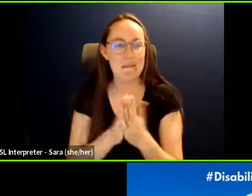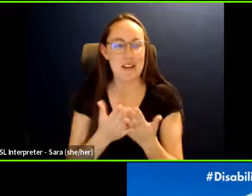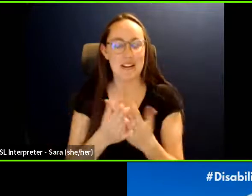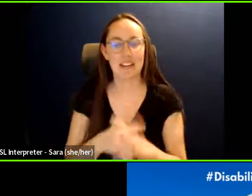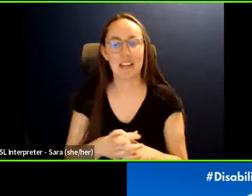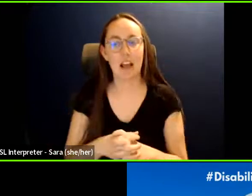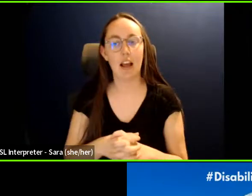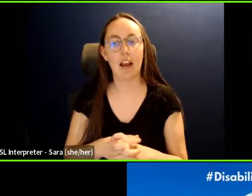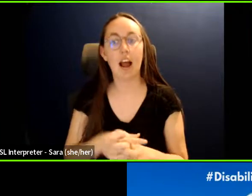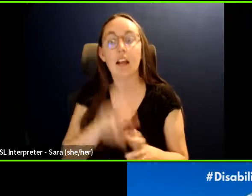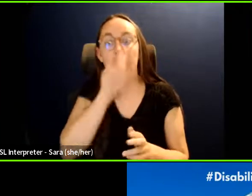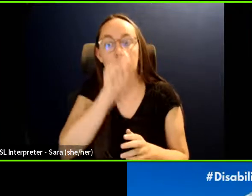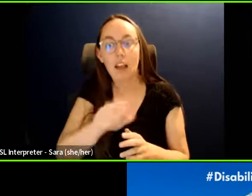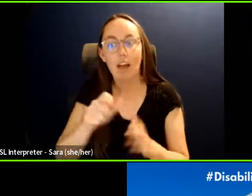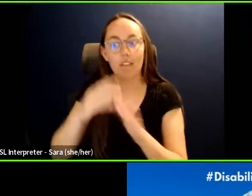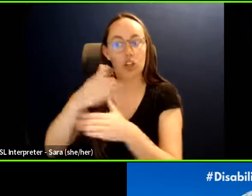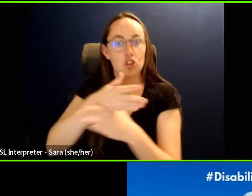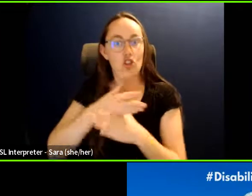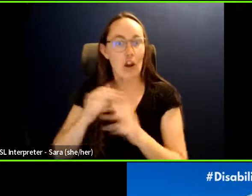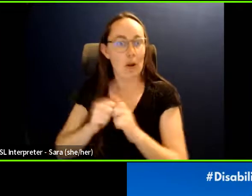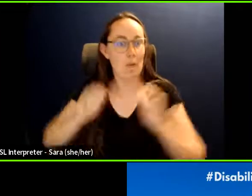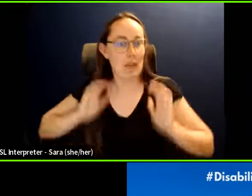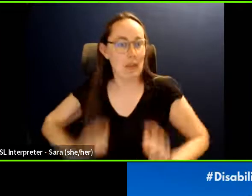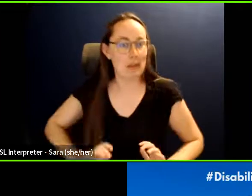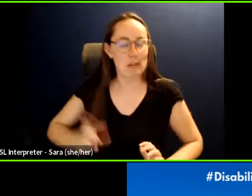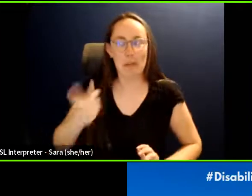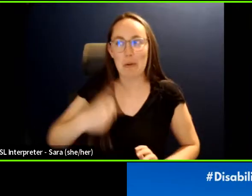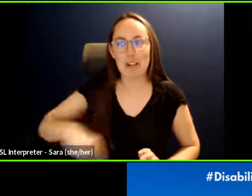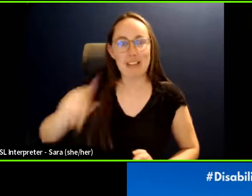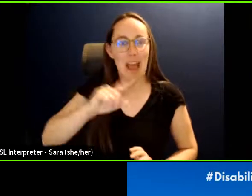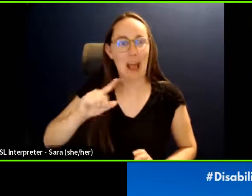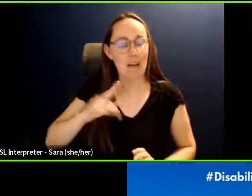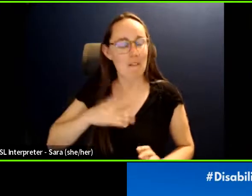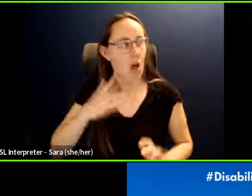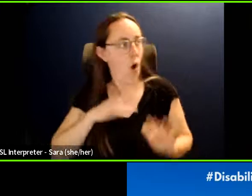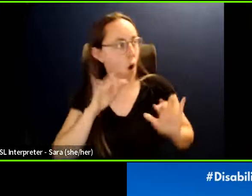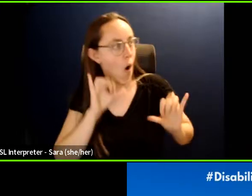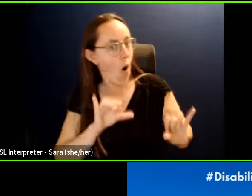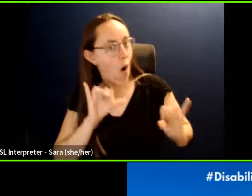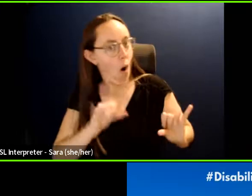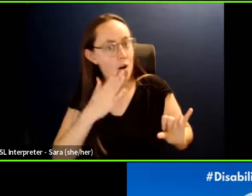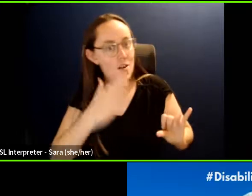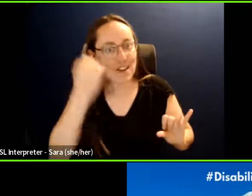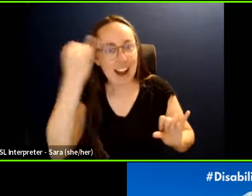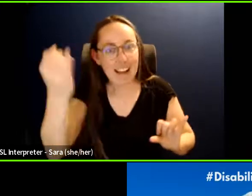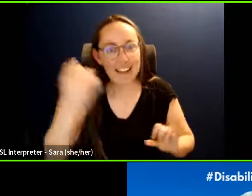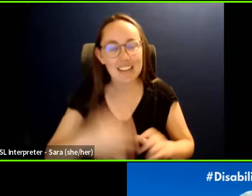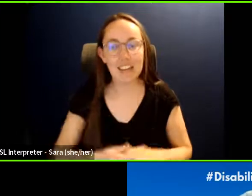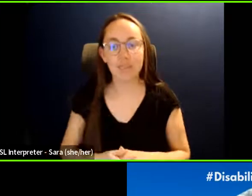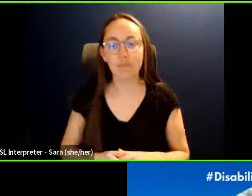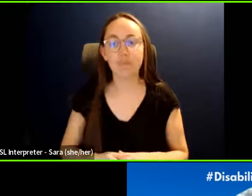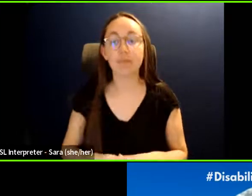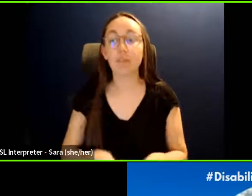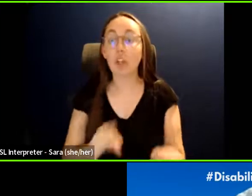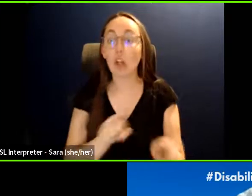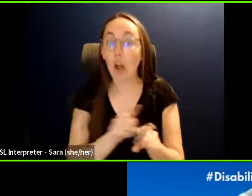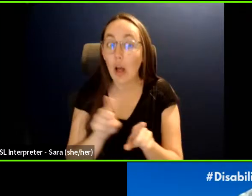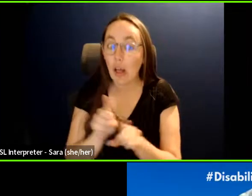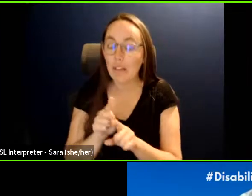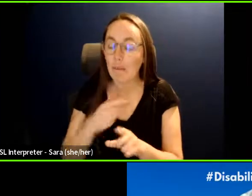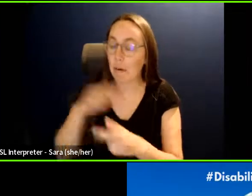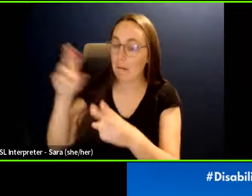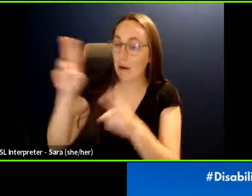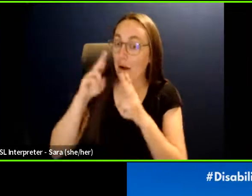it to our consumers. It gives them such great ideas. And I also get the honor of handing out today's final